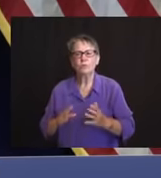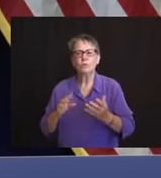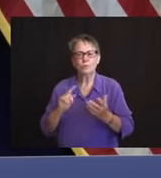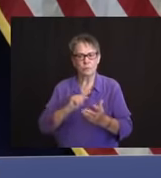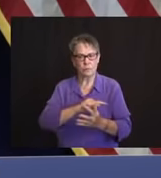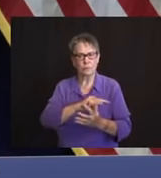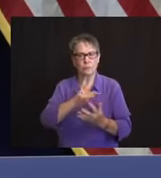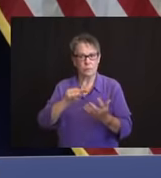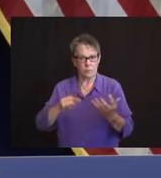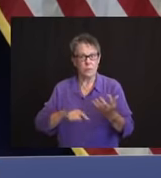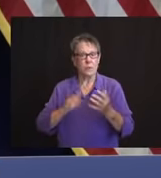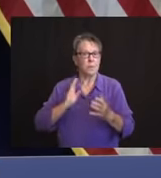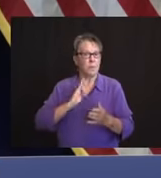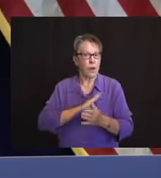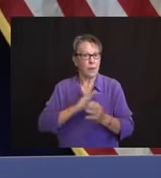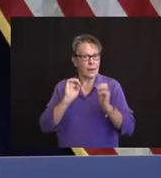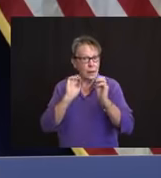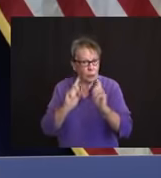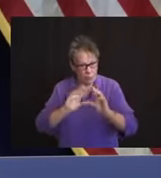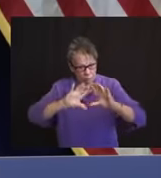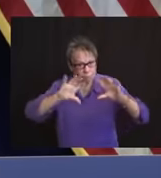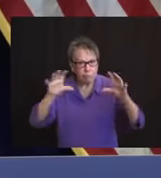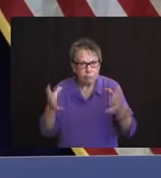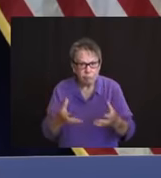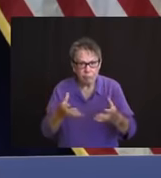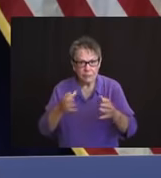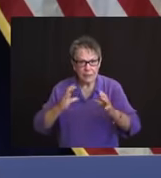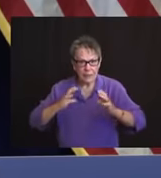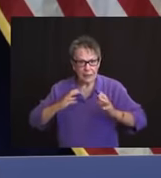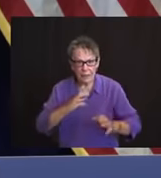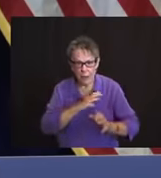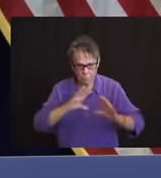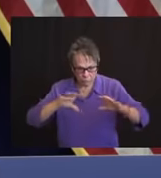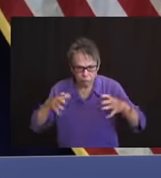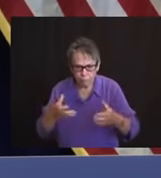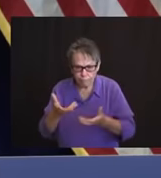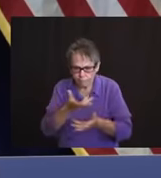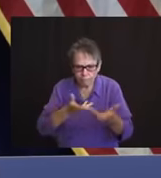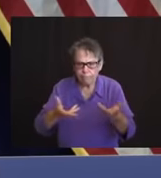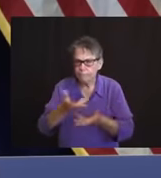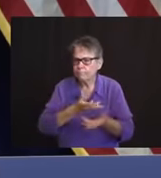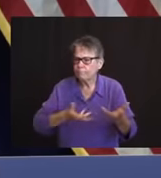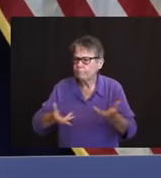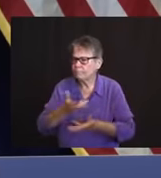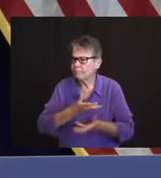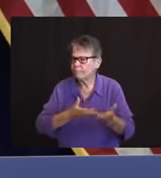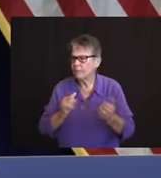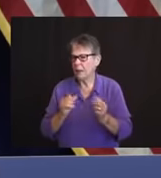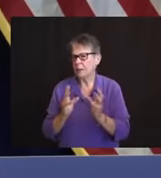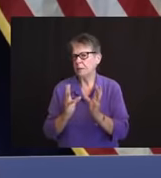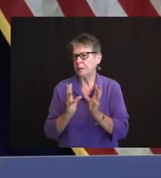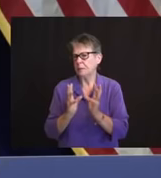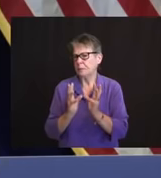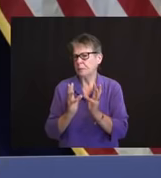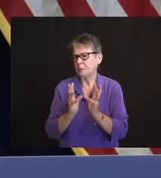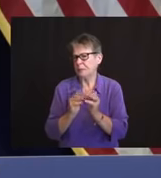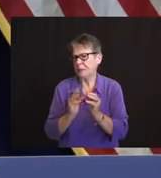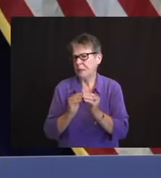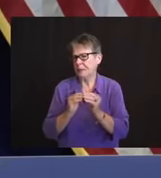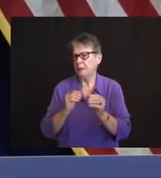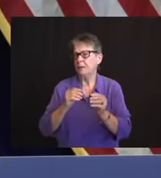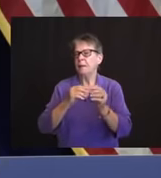group convenes and meets the second Tuesday of each month, and of course we've kept that schedule up by